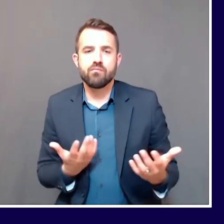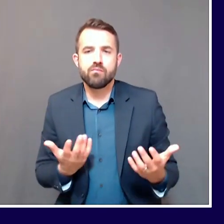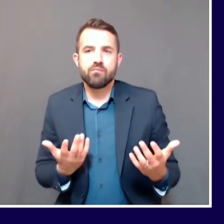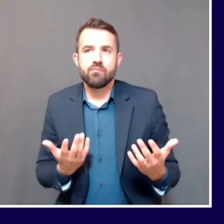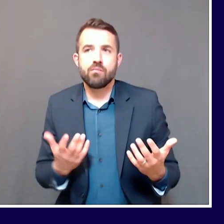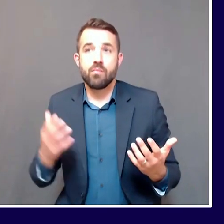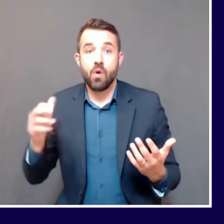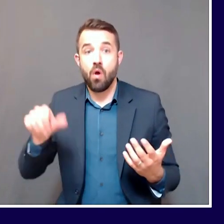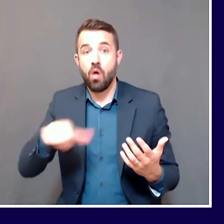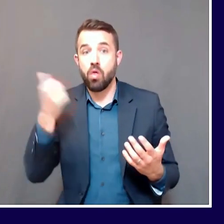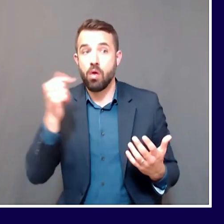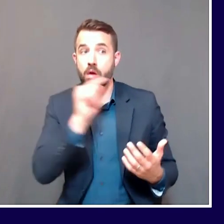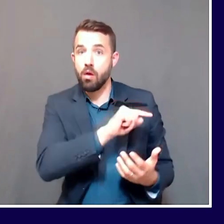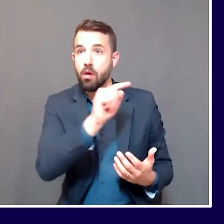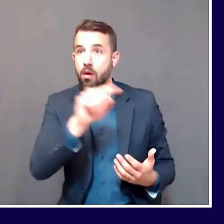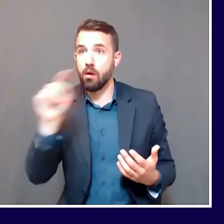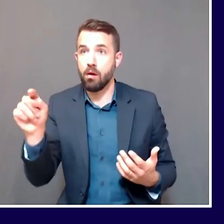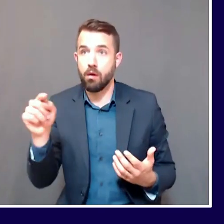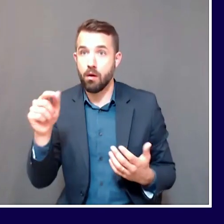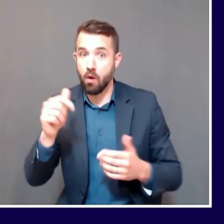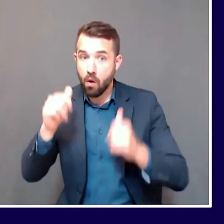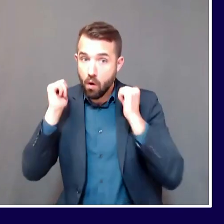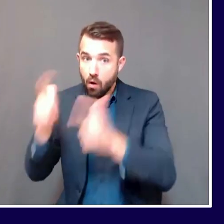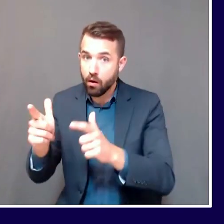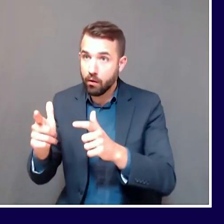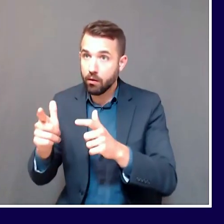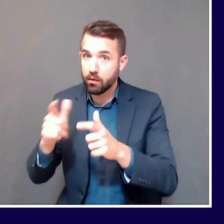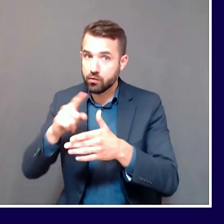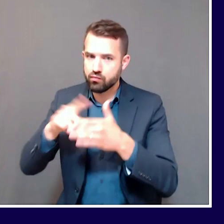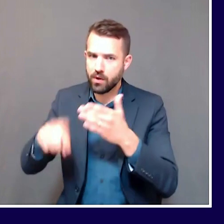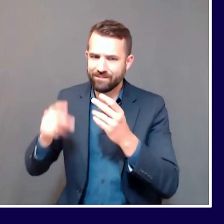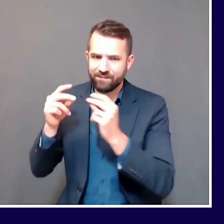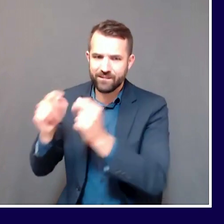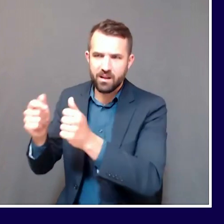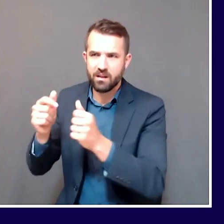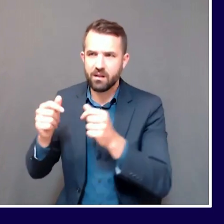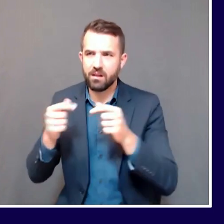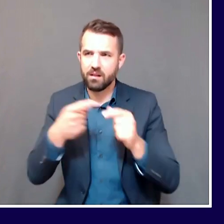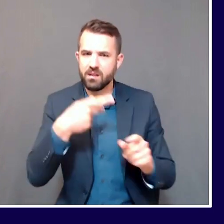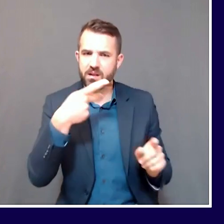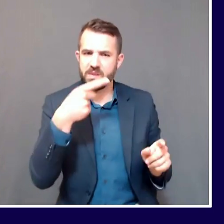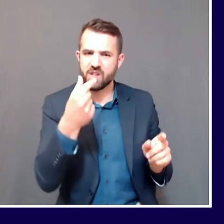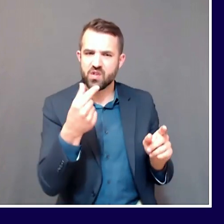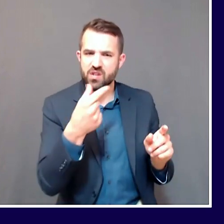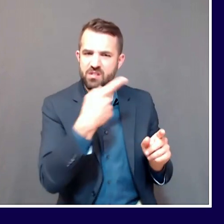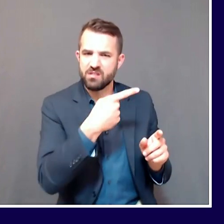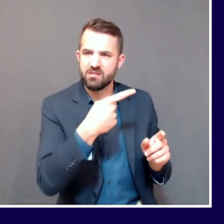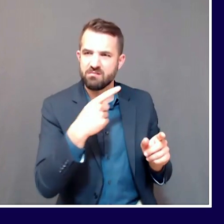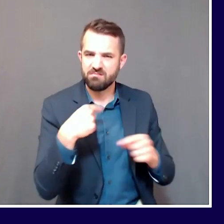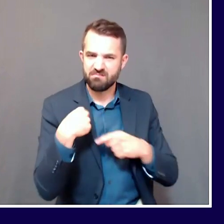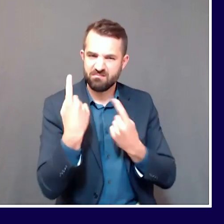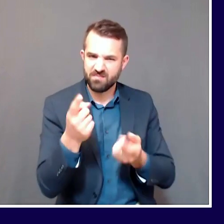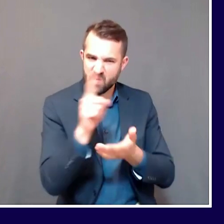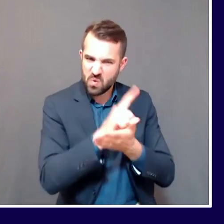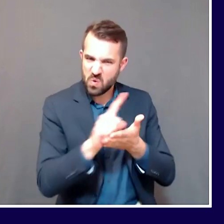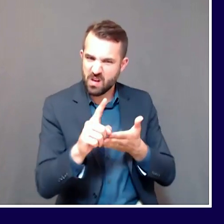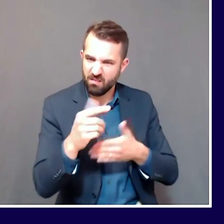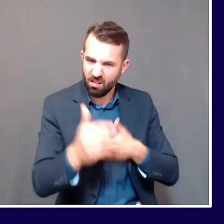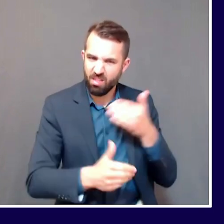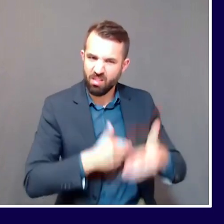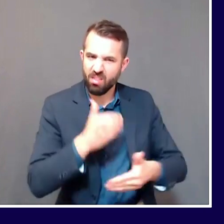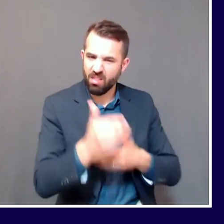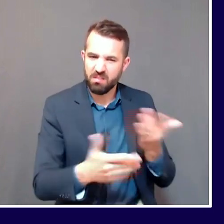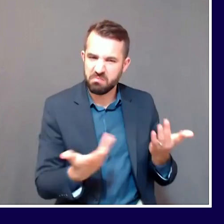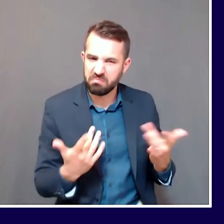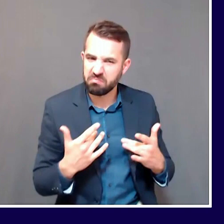first 7 cases were reported last week, I believe. Why is it taking so long to get the universal testing done or get those